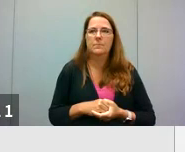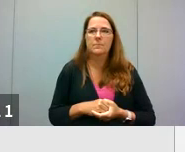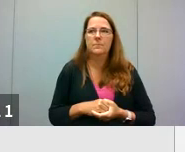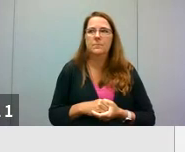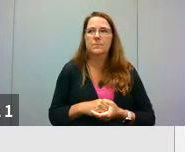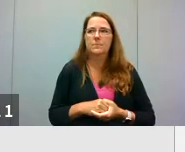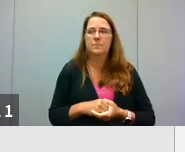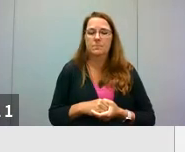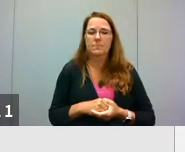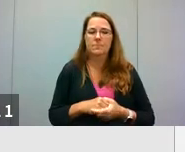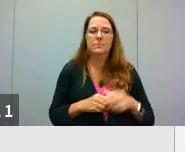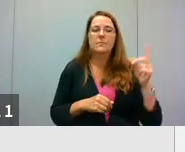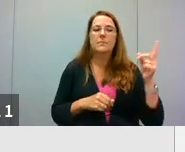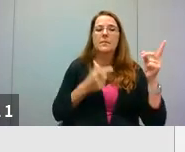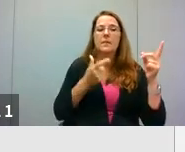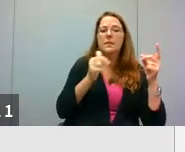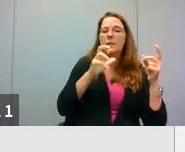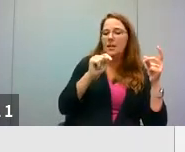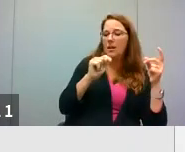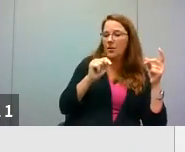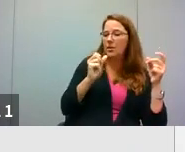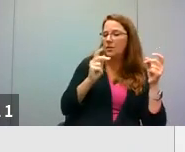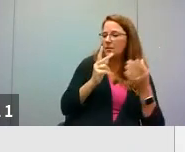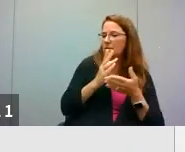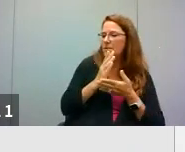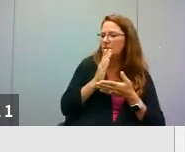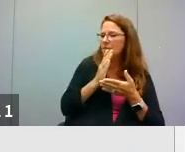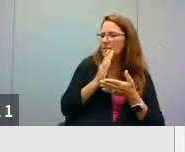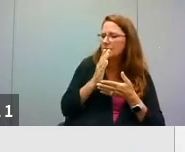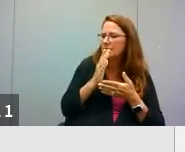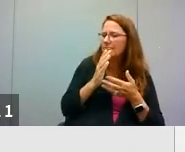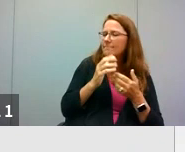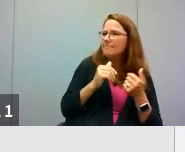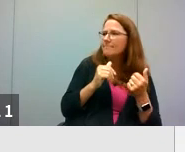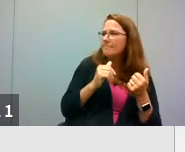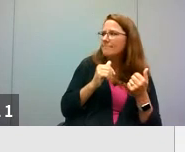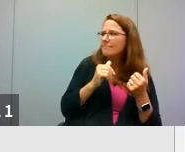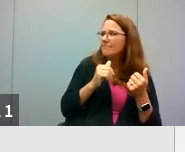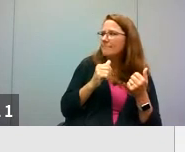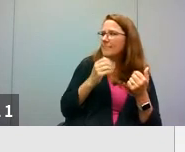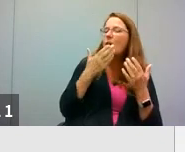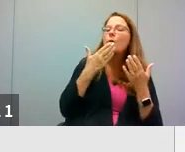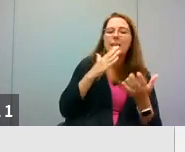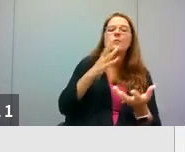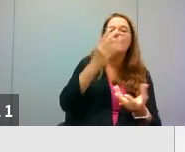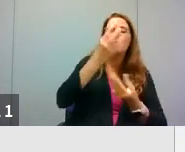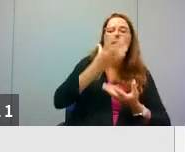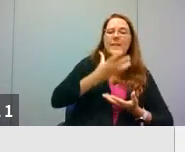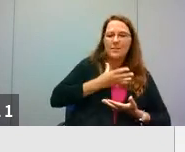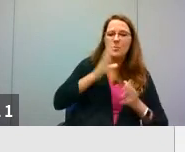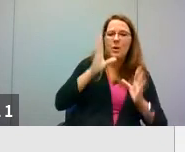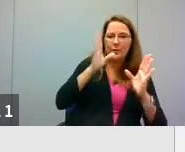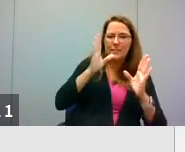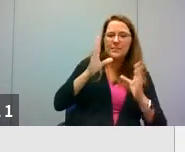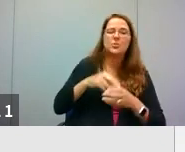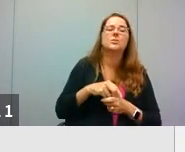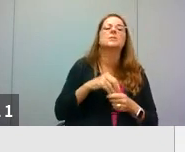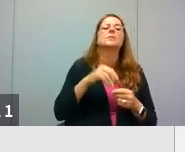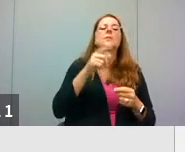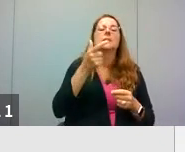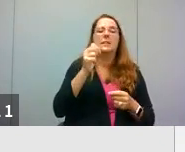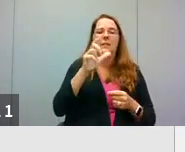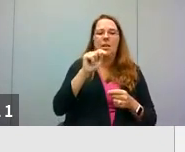All right. Thank you very much for bringing that to our attention. Next up, I want to mention that